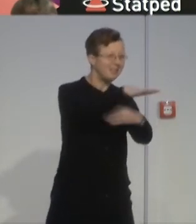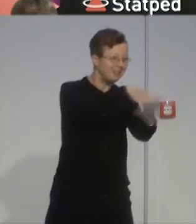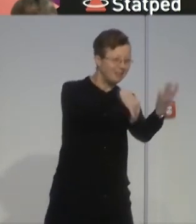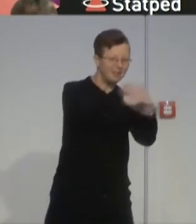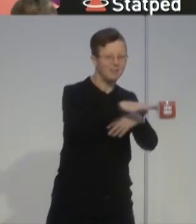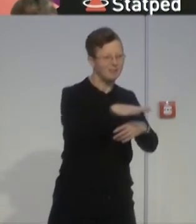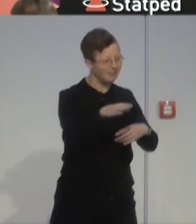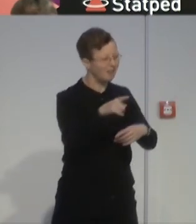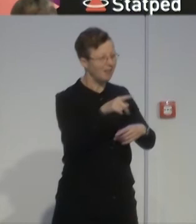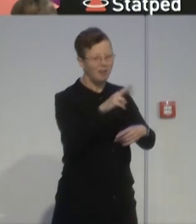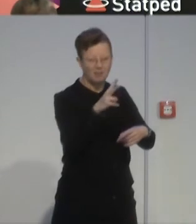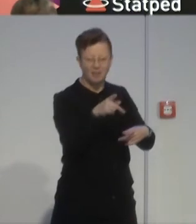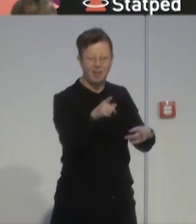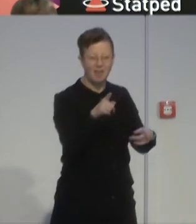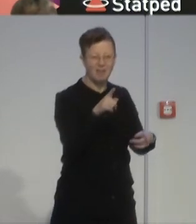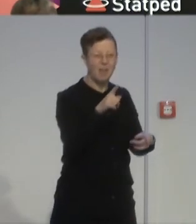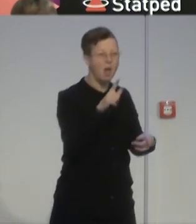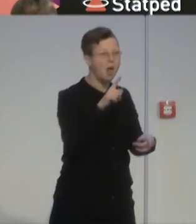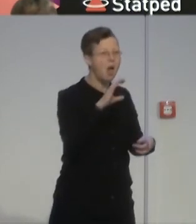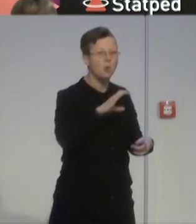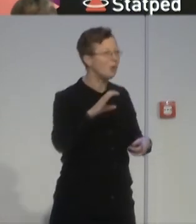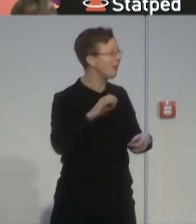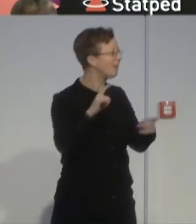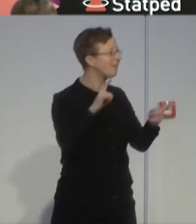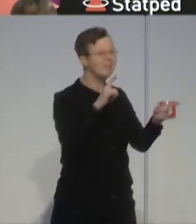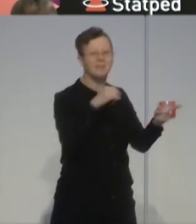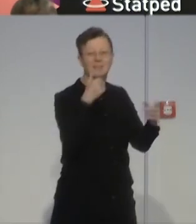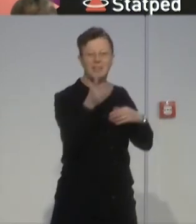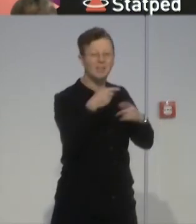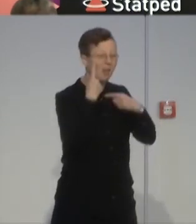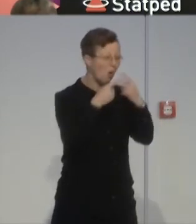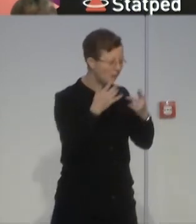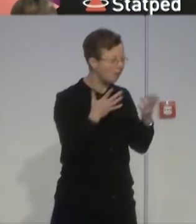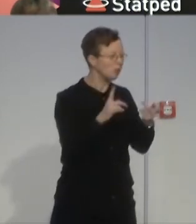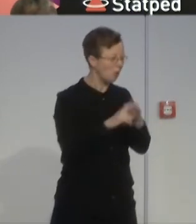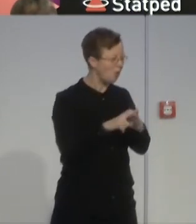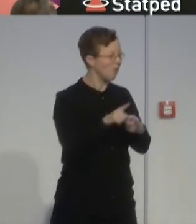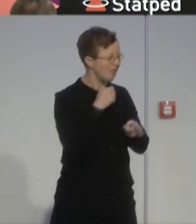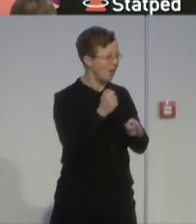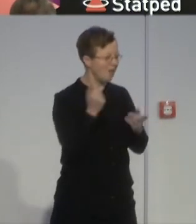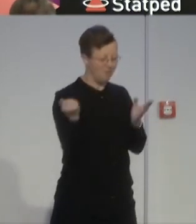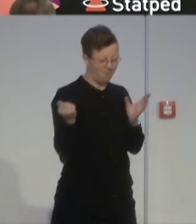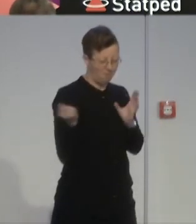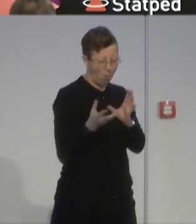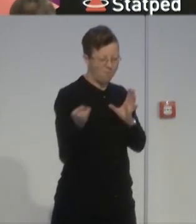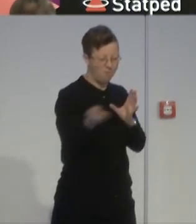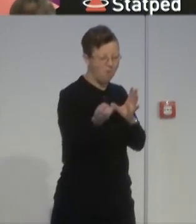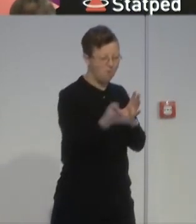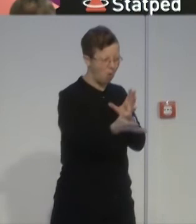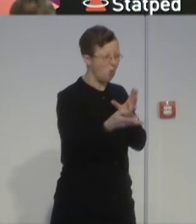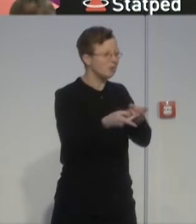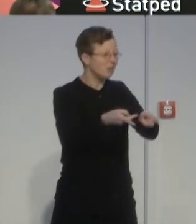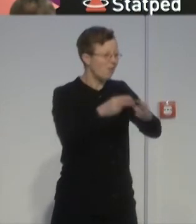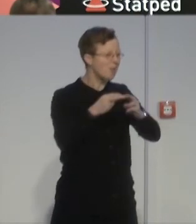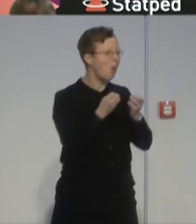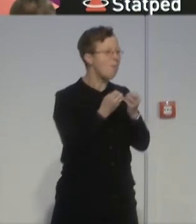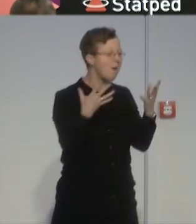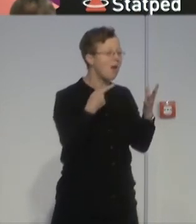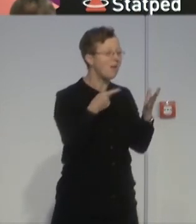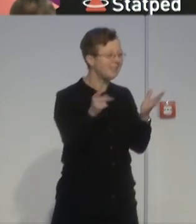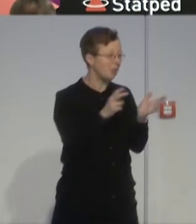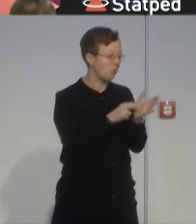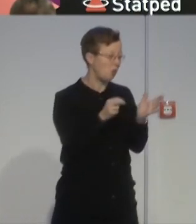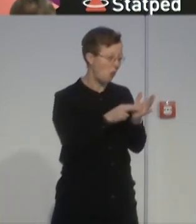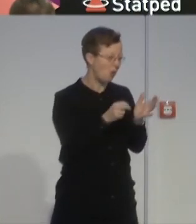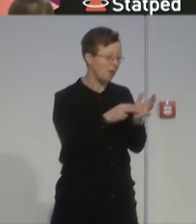presentation. I think, Caroline. So we'll have several of these questions will